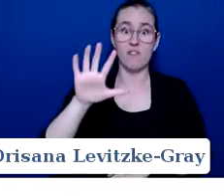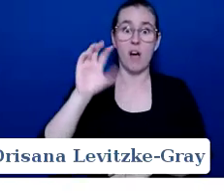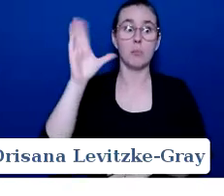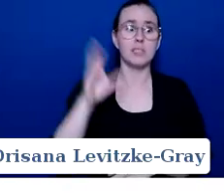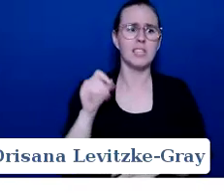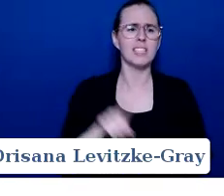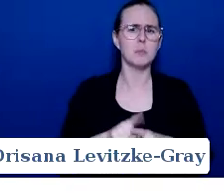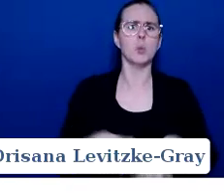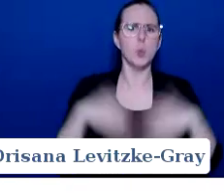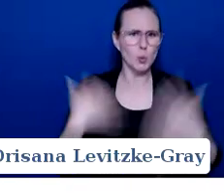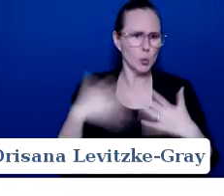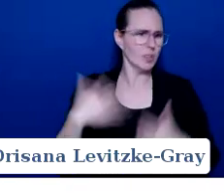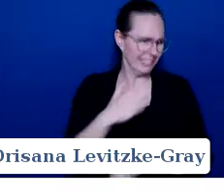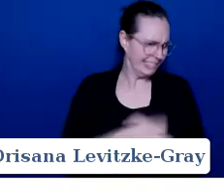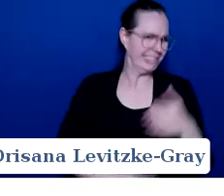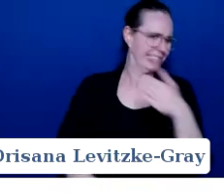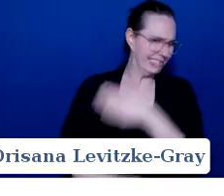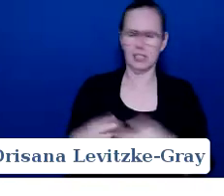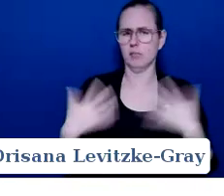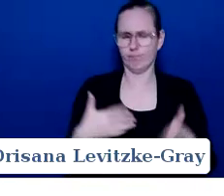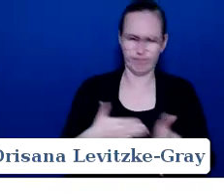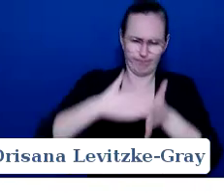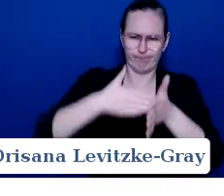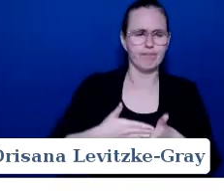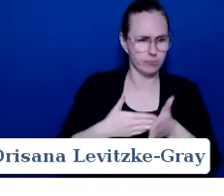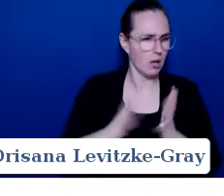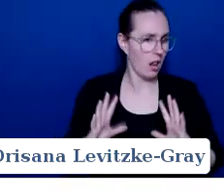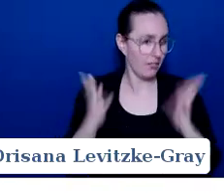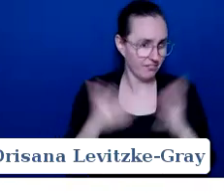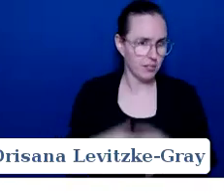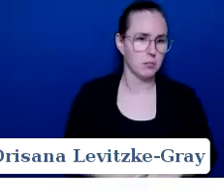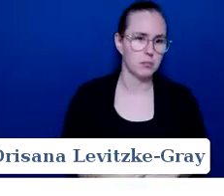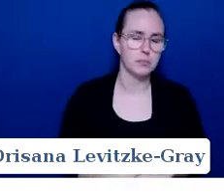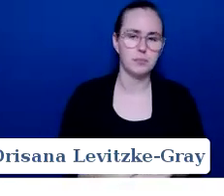the with the project on social protection emergency